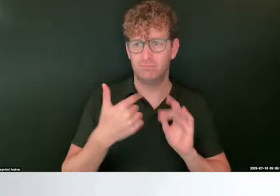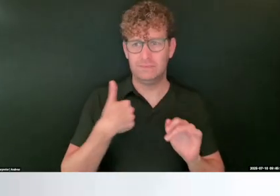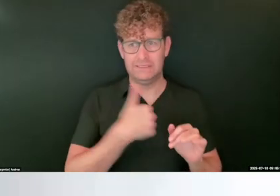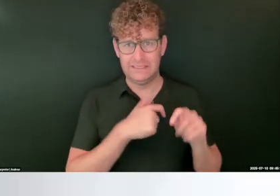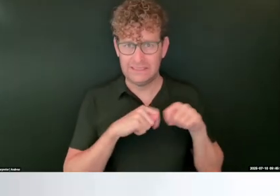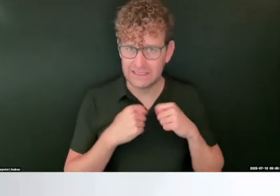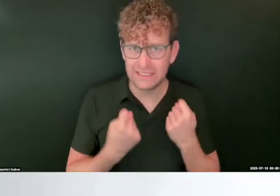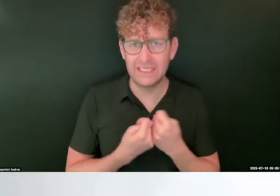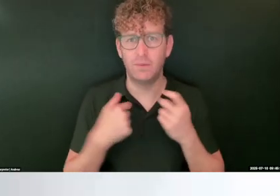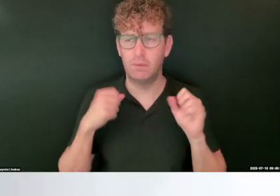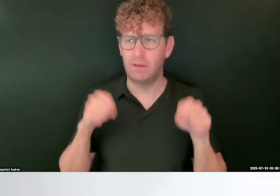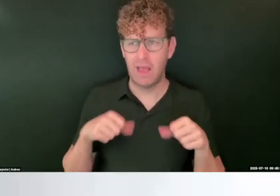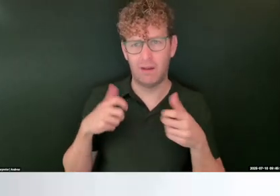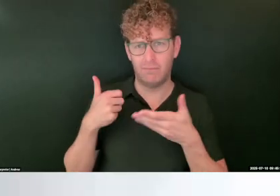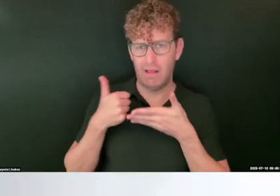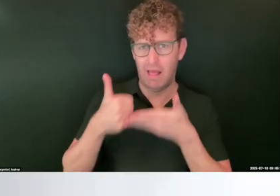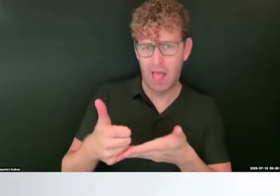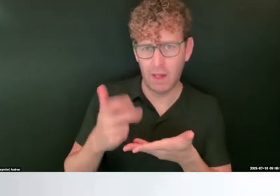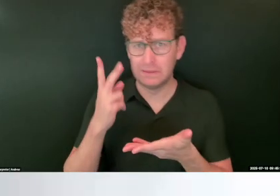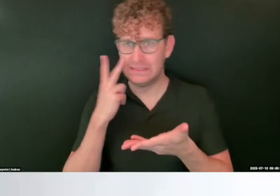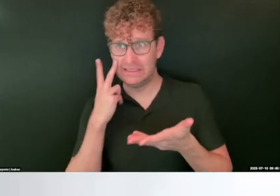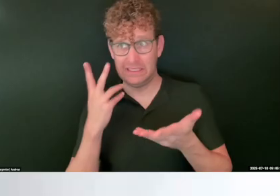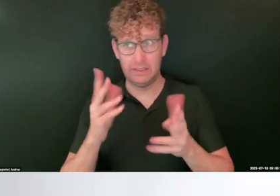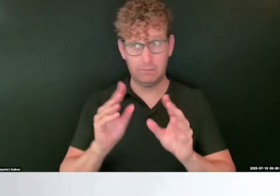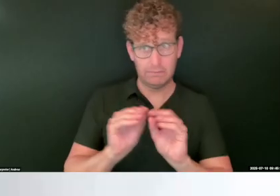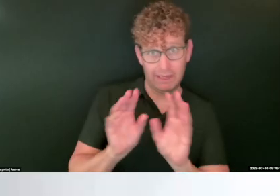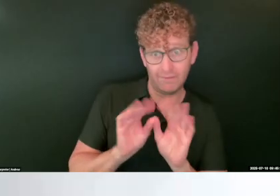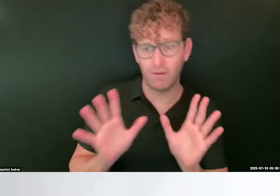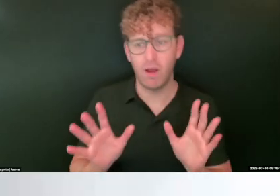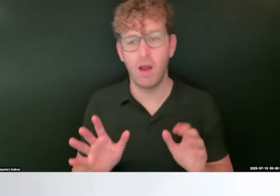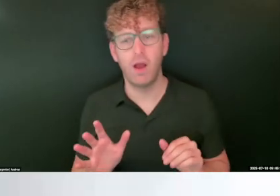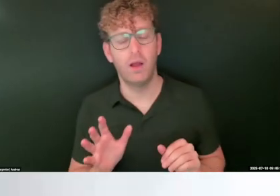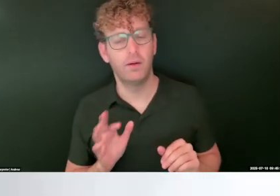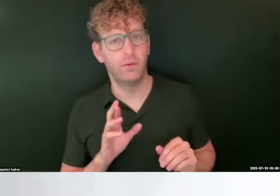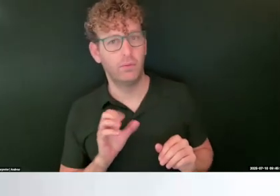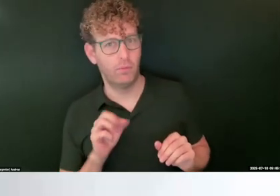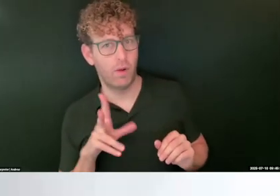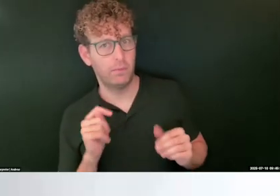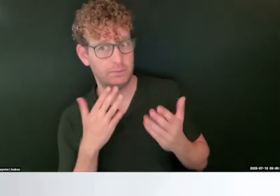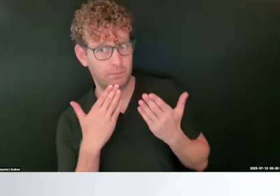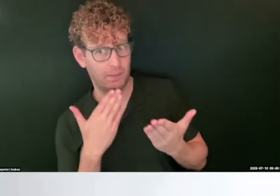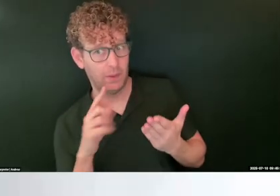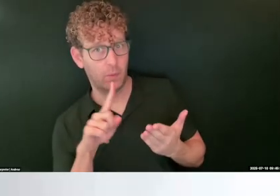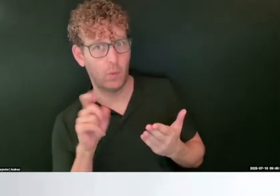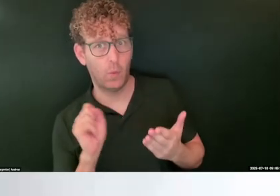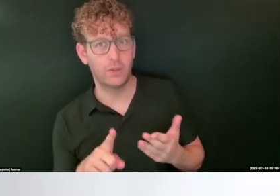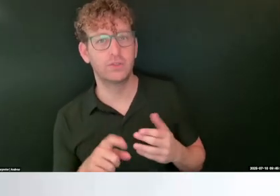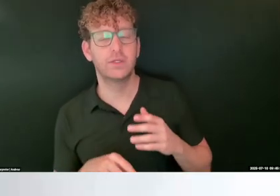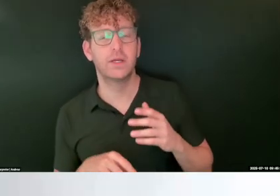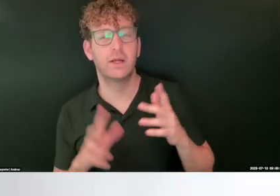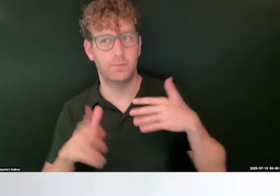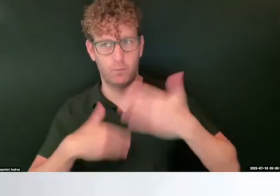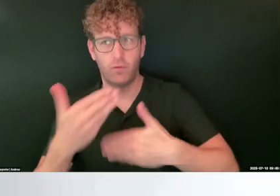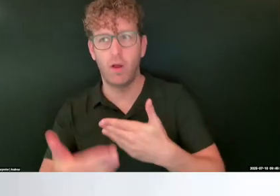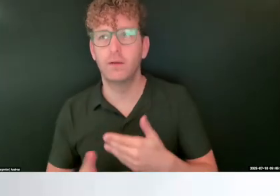myself, and we can help see where we can provide clarity at. Thank you for your question, Kai.